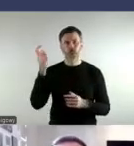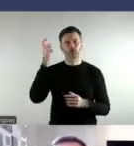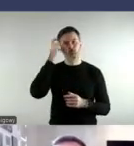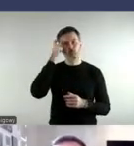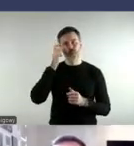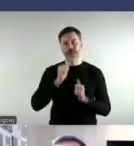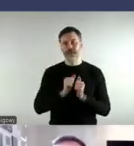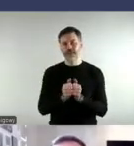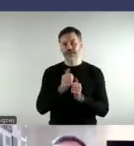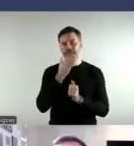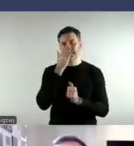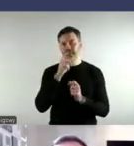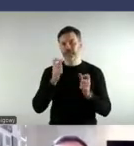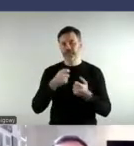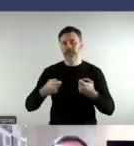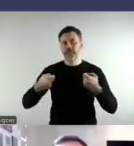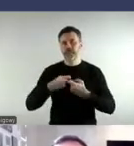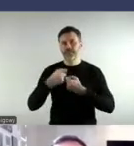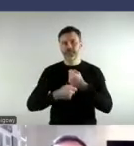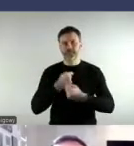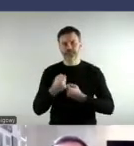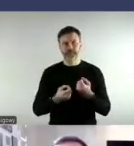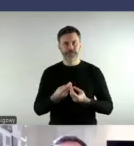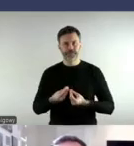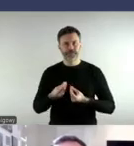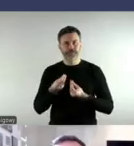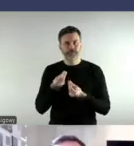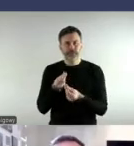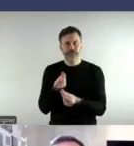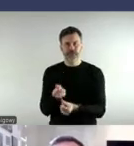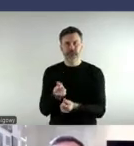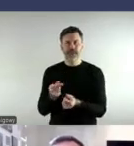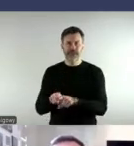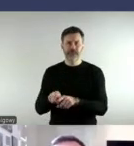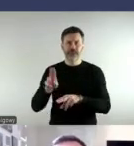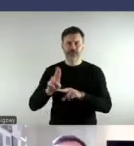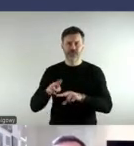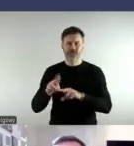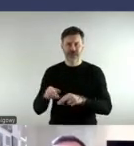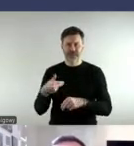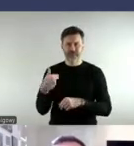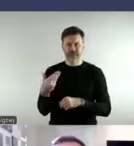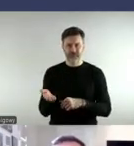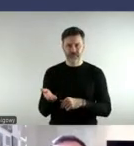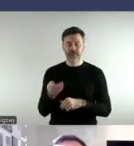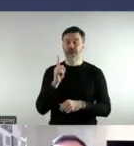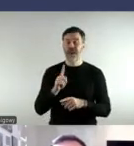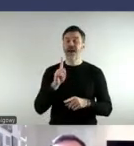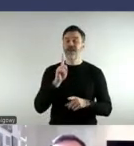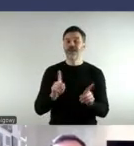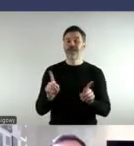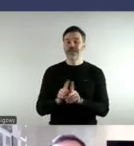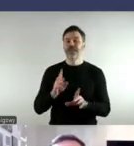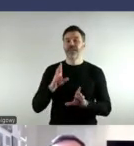well prepared, and our main task here is to collaborate with them in terms of financing, providing them with the necessary equipment.